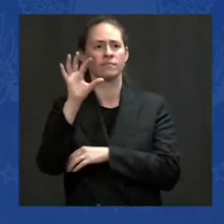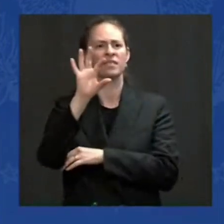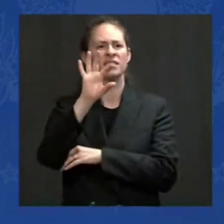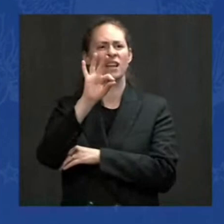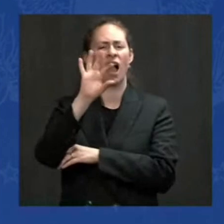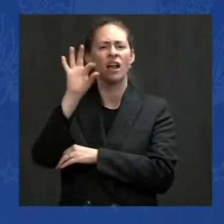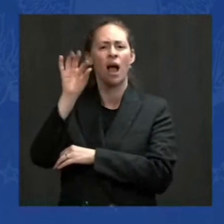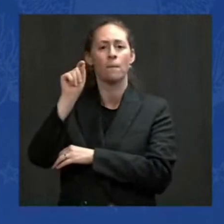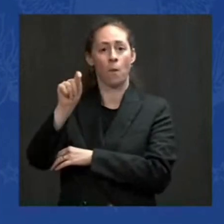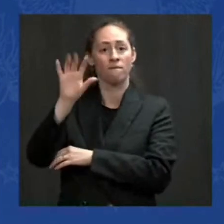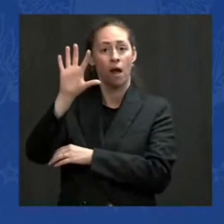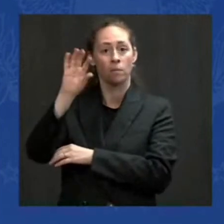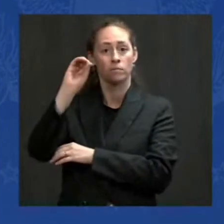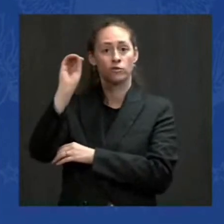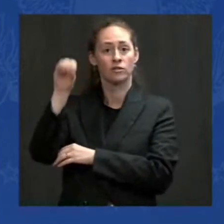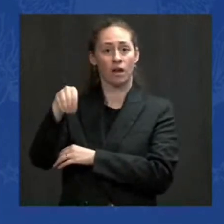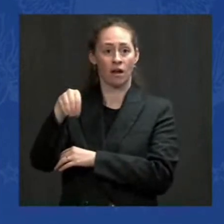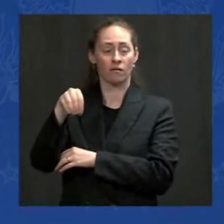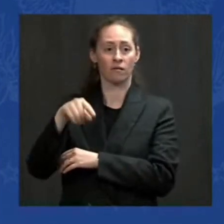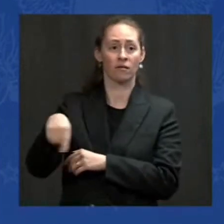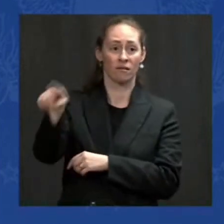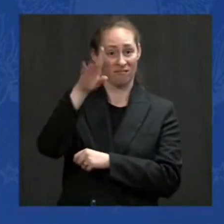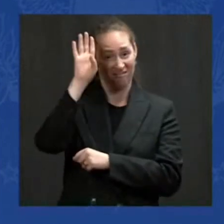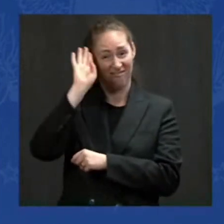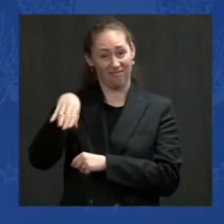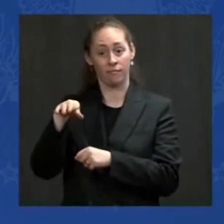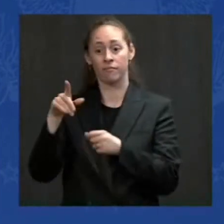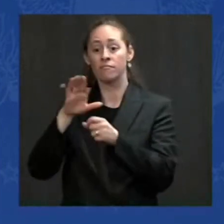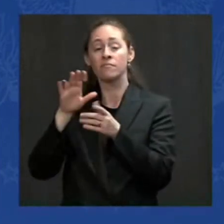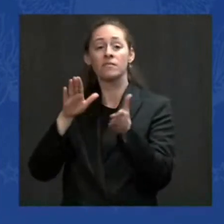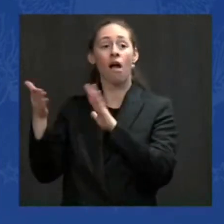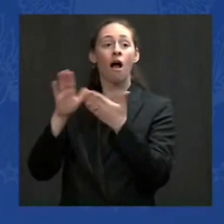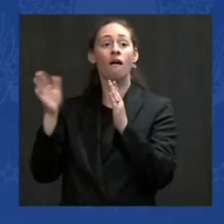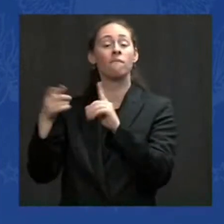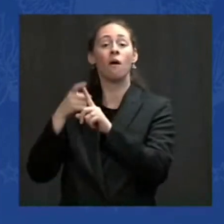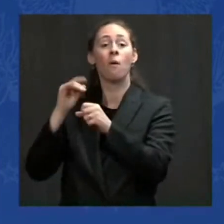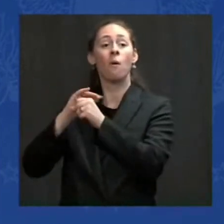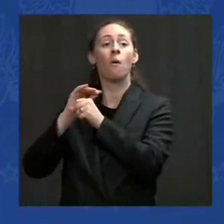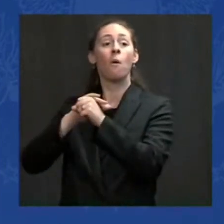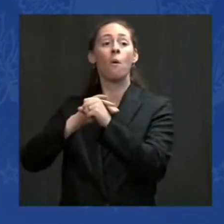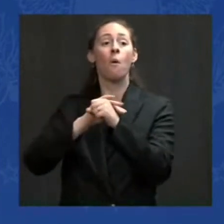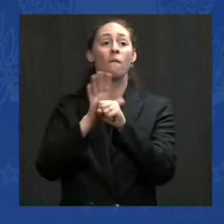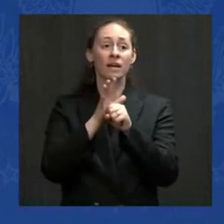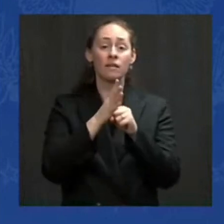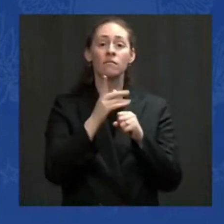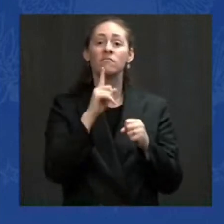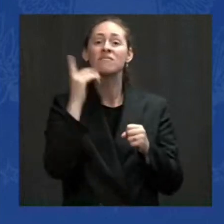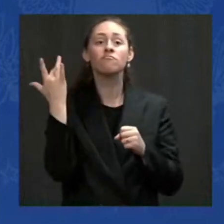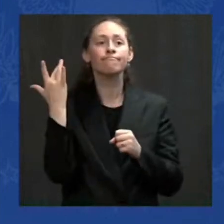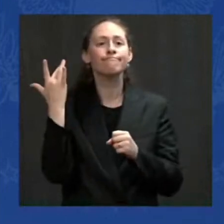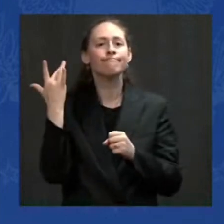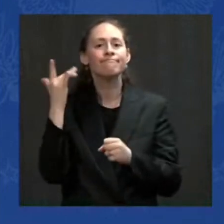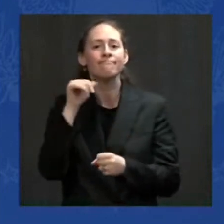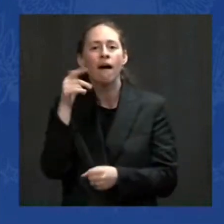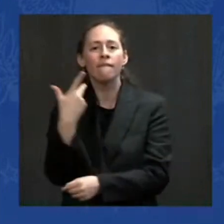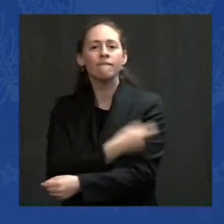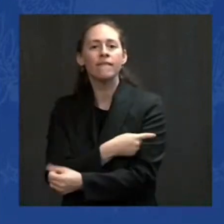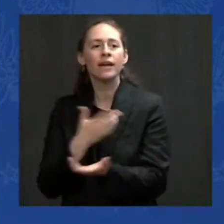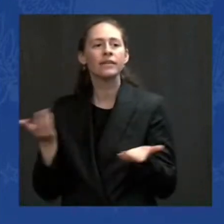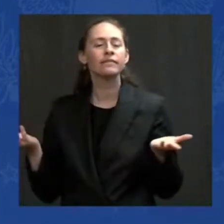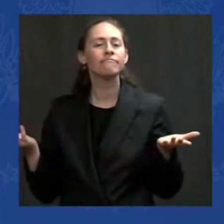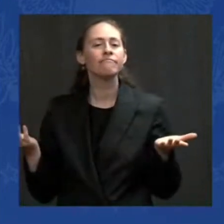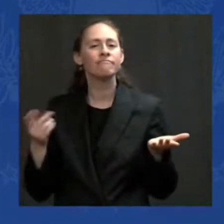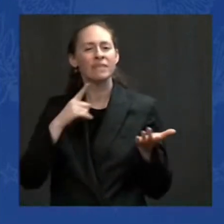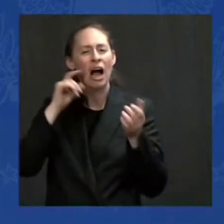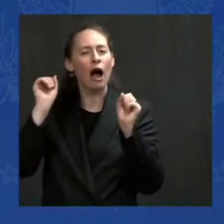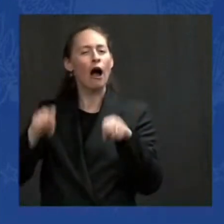99.5% of deaths from COVID-19 in the United States were in unvaccinated people. Those deaths were preventable with a